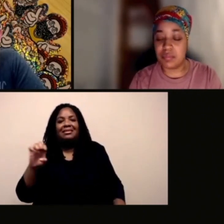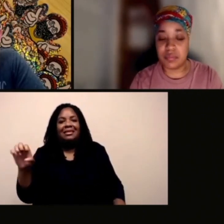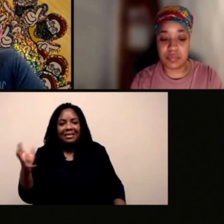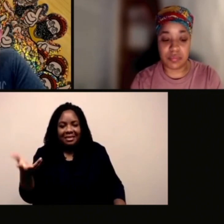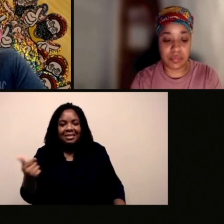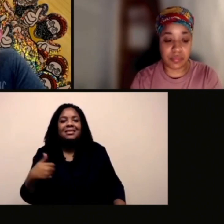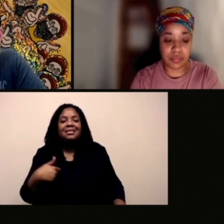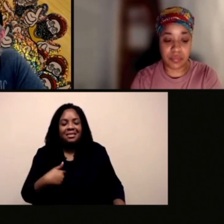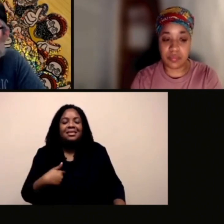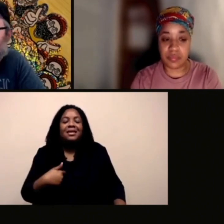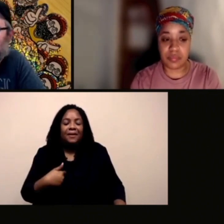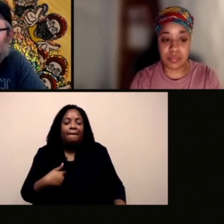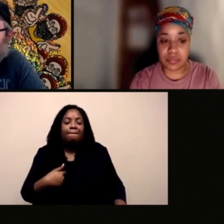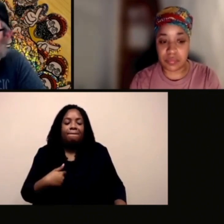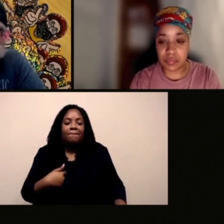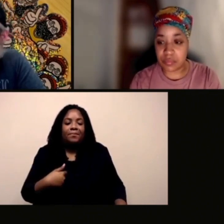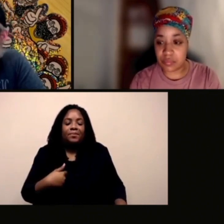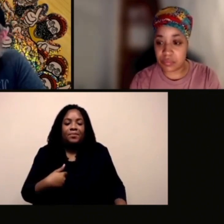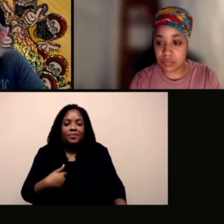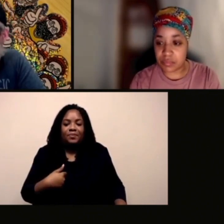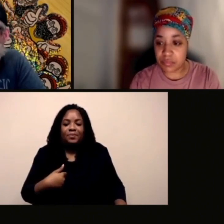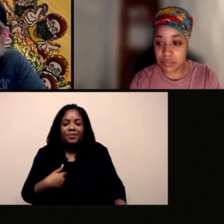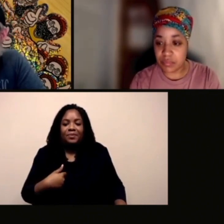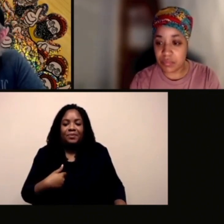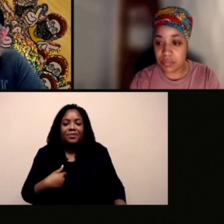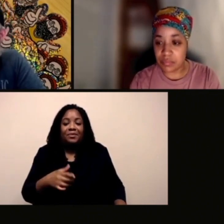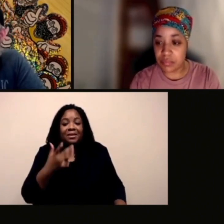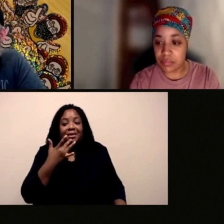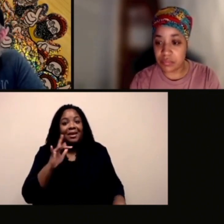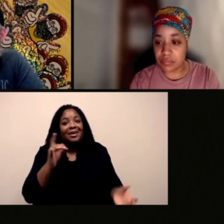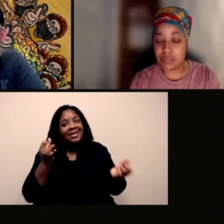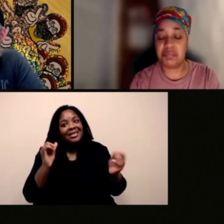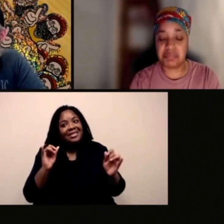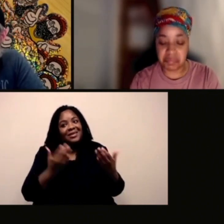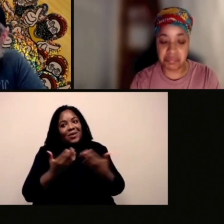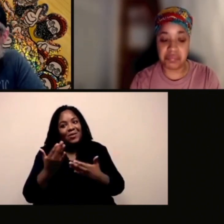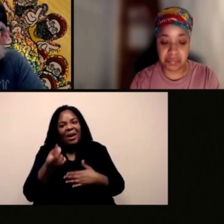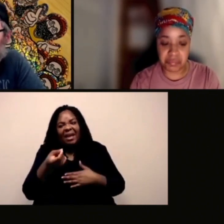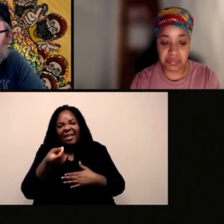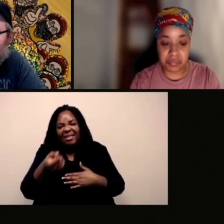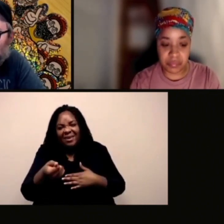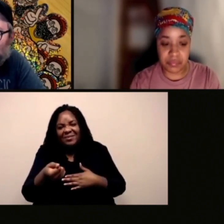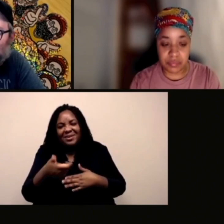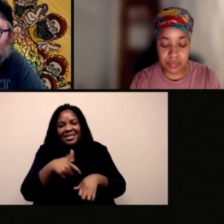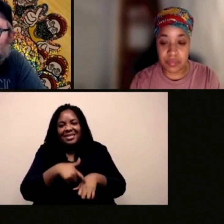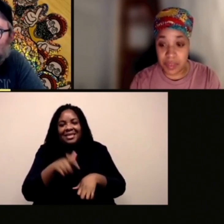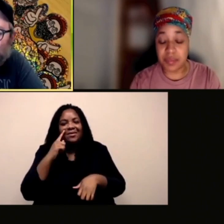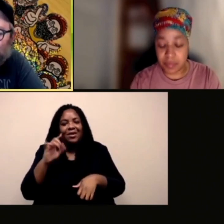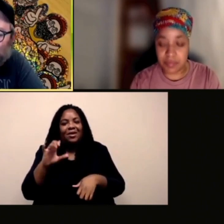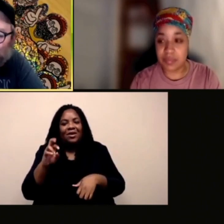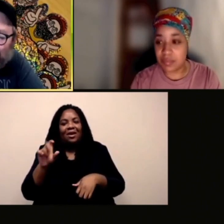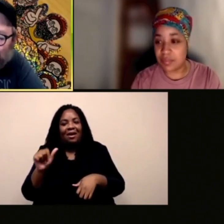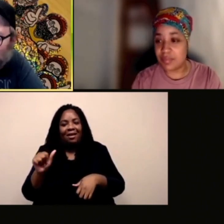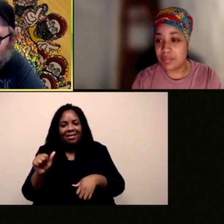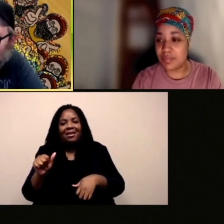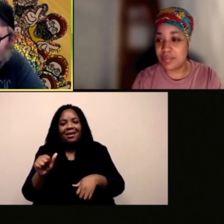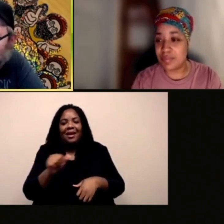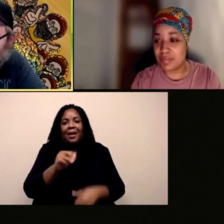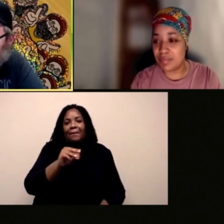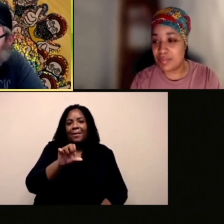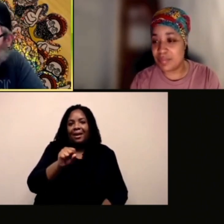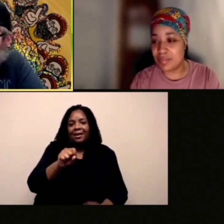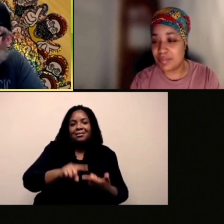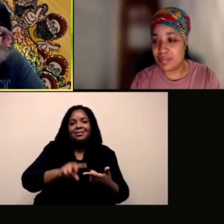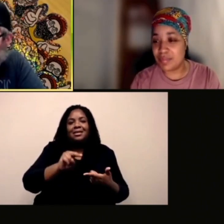morning. And luckily it is still morning, just a little bit longer for Carla. Got Massachusetts,